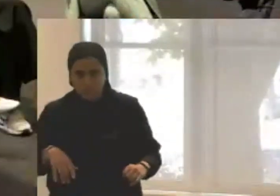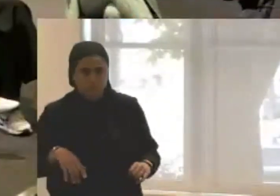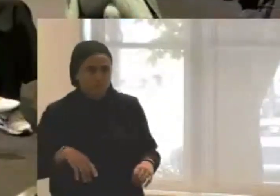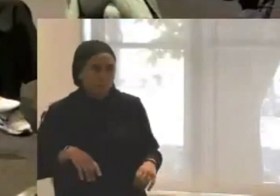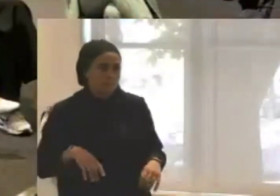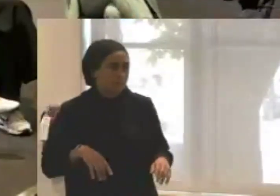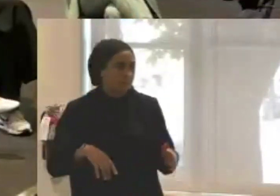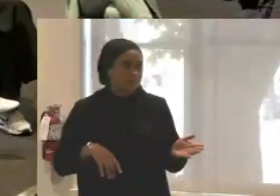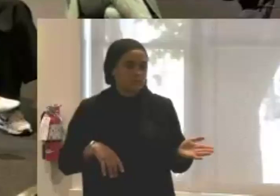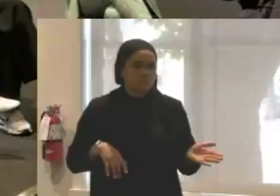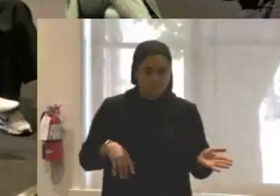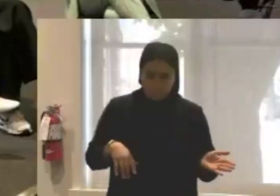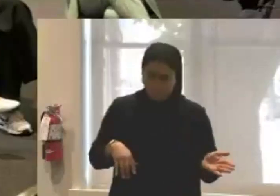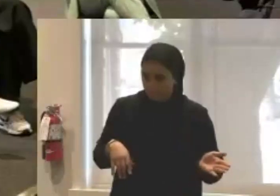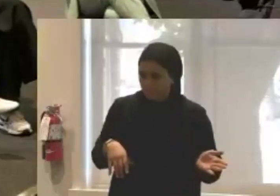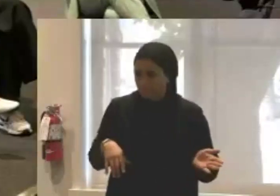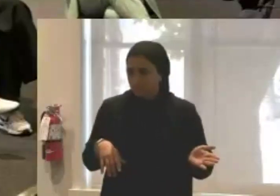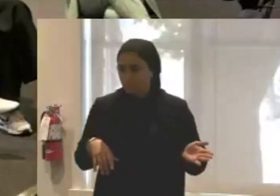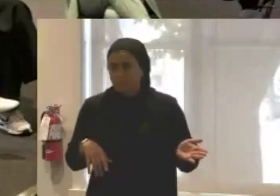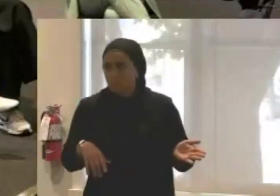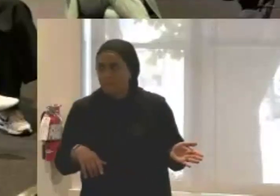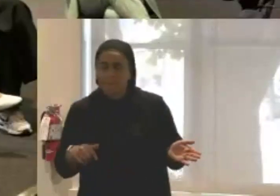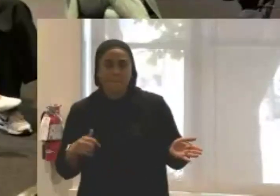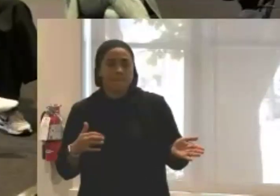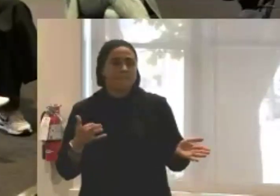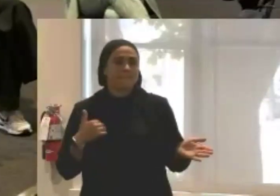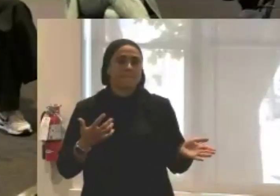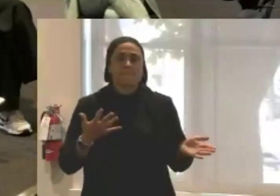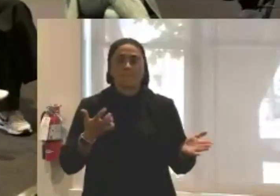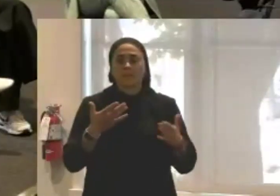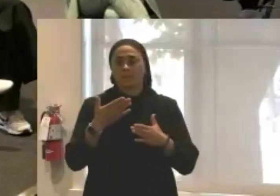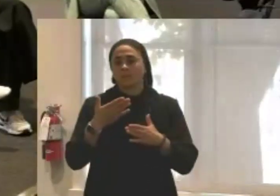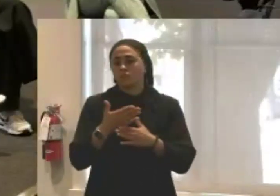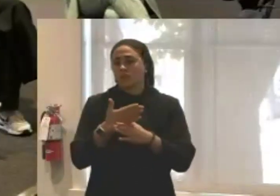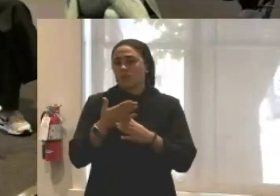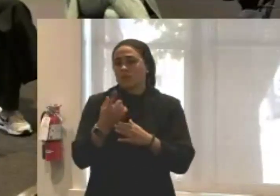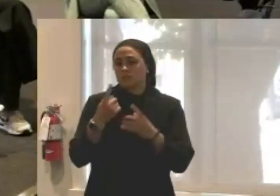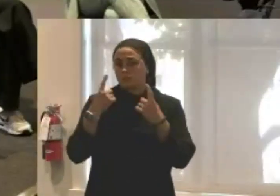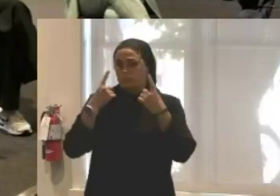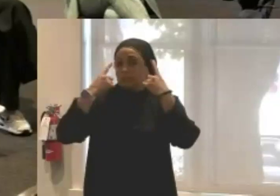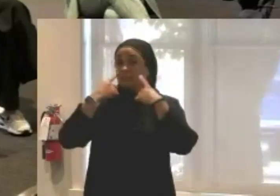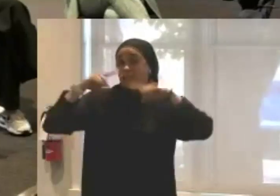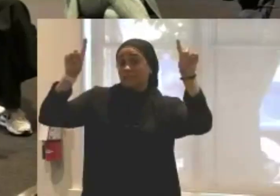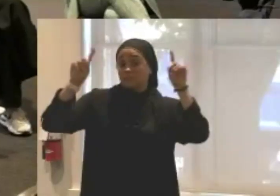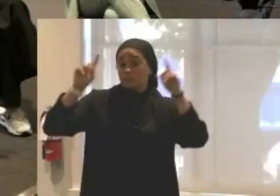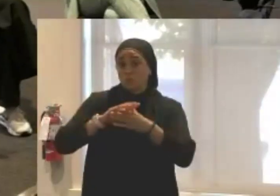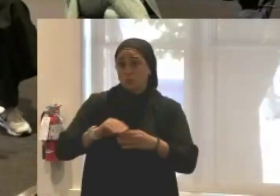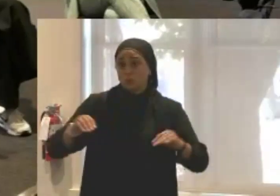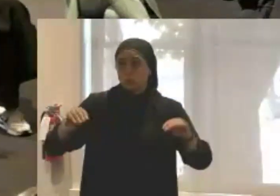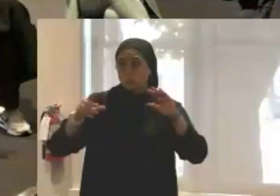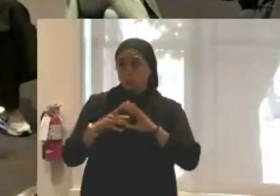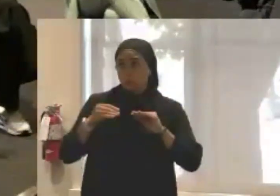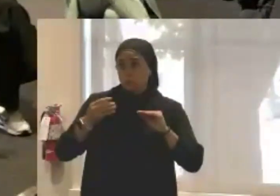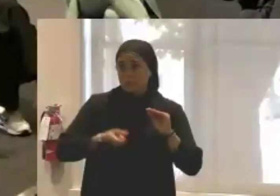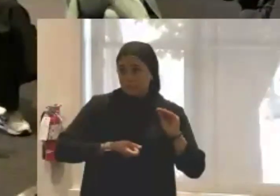I do not think I can share one successful story. Why? Because I feel